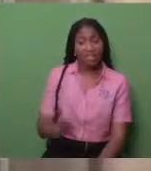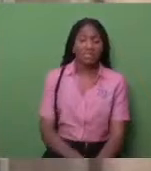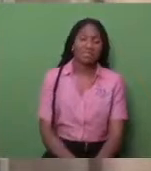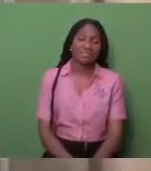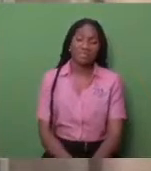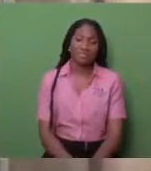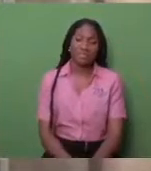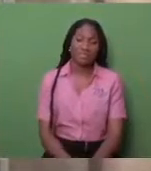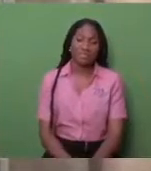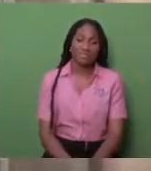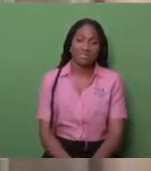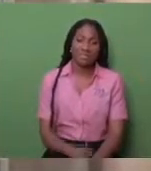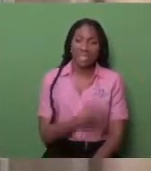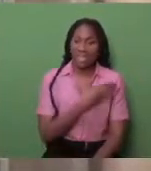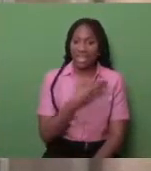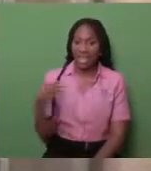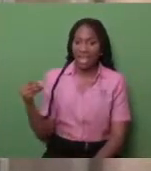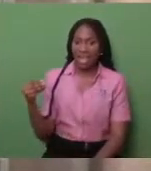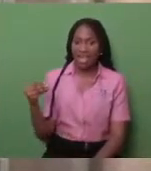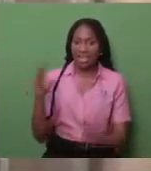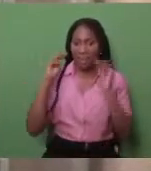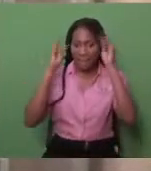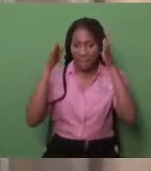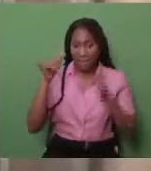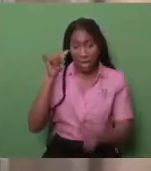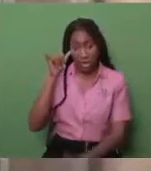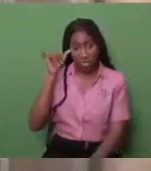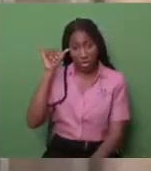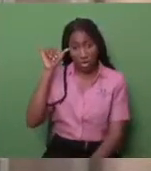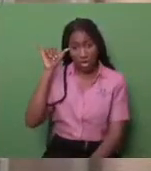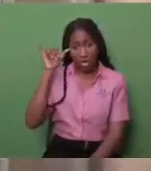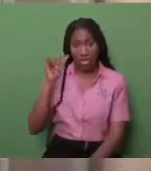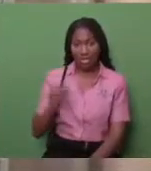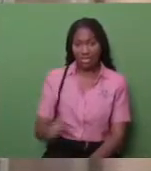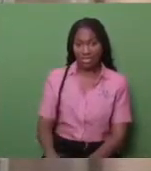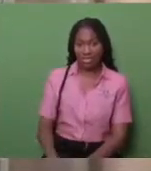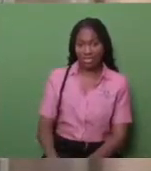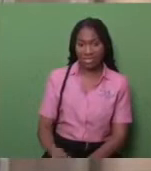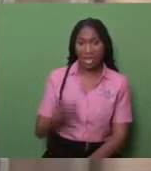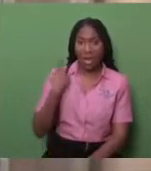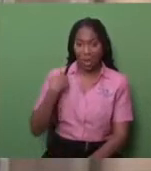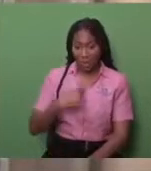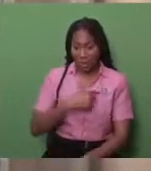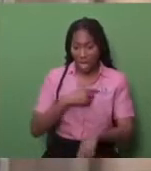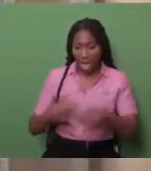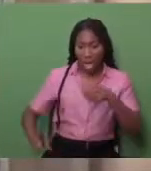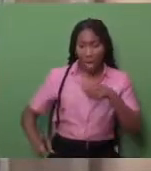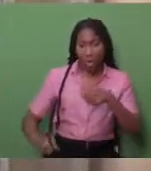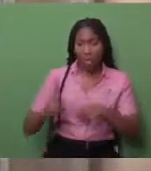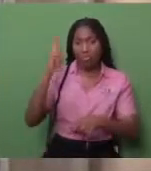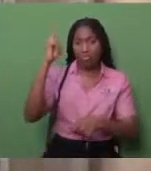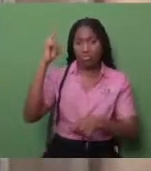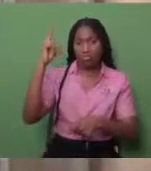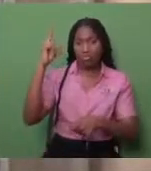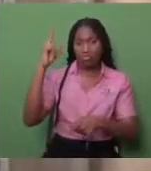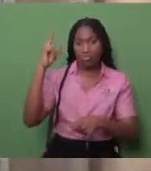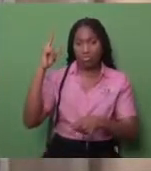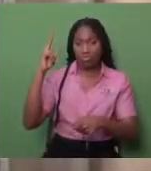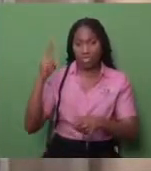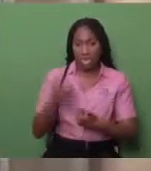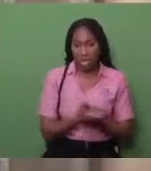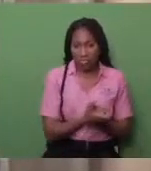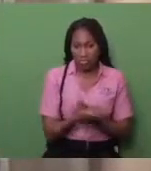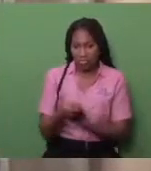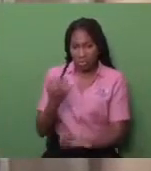And the then Minister Stuart Young, we opened it together. He's no longer National Security, but he then opened it in capacity